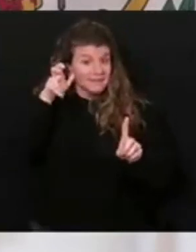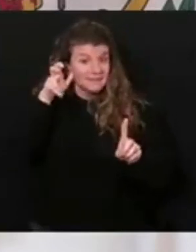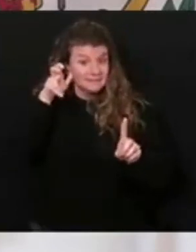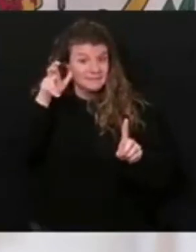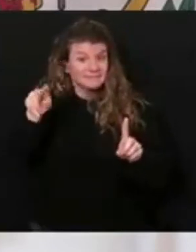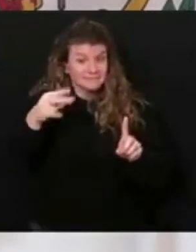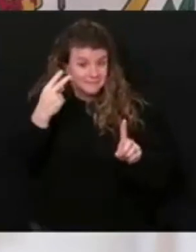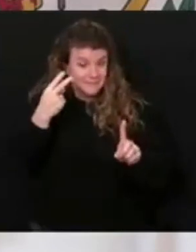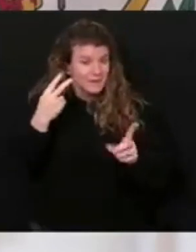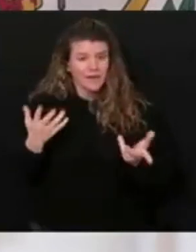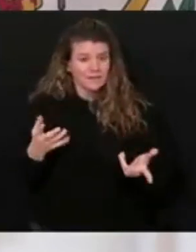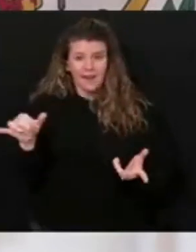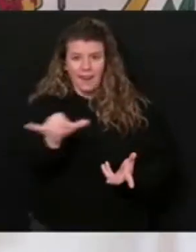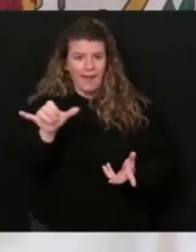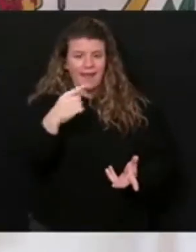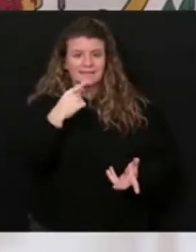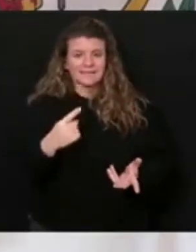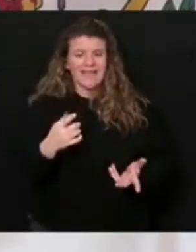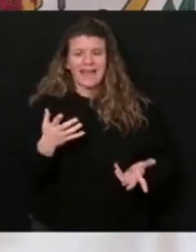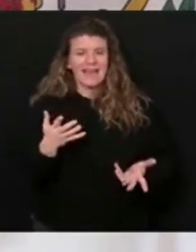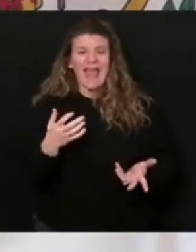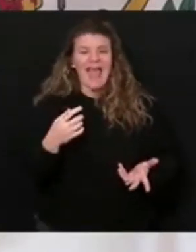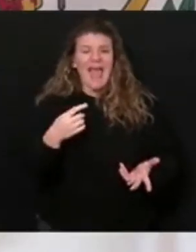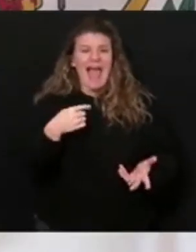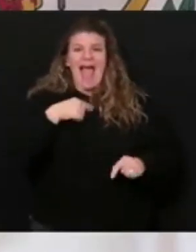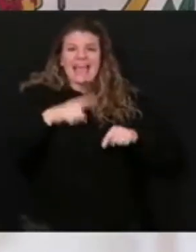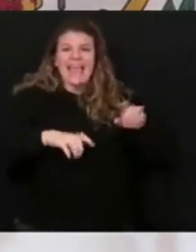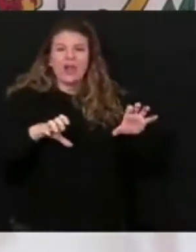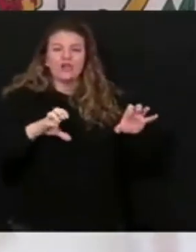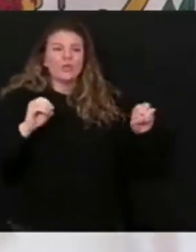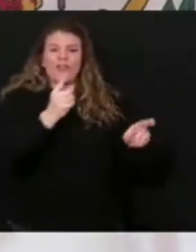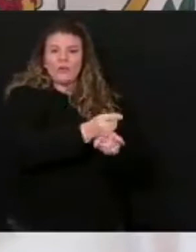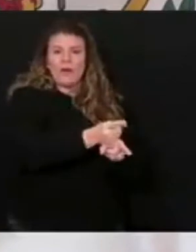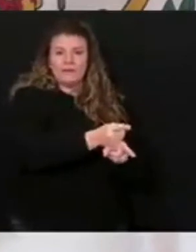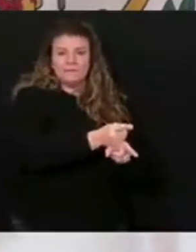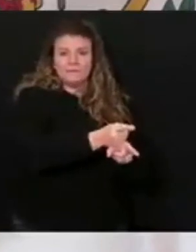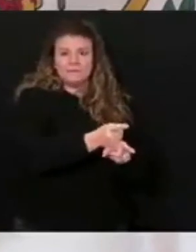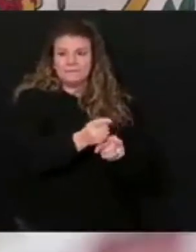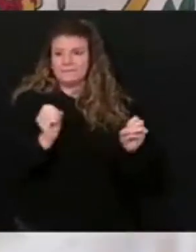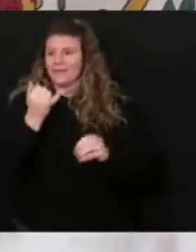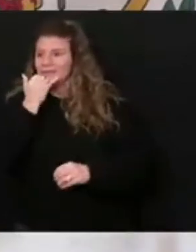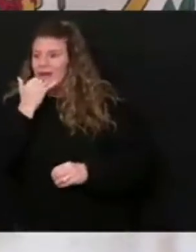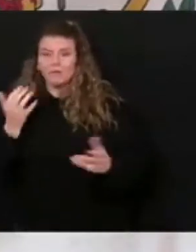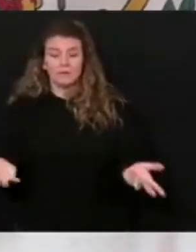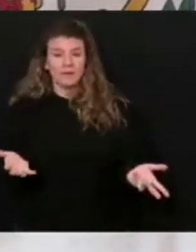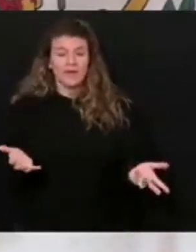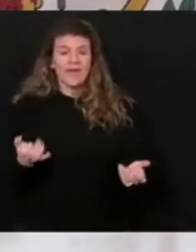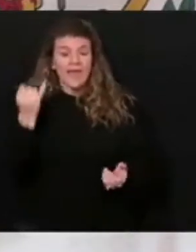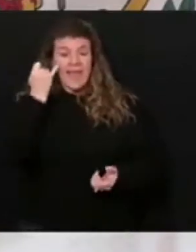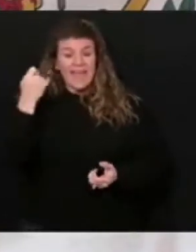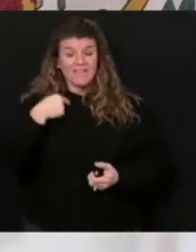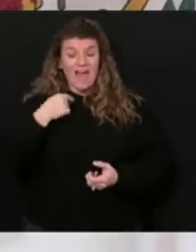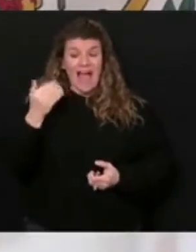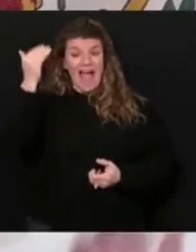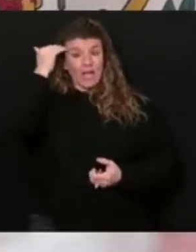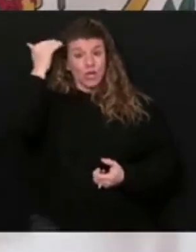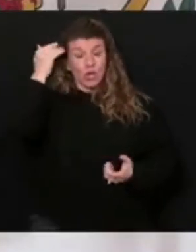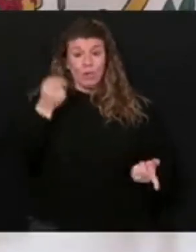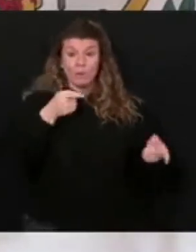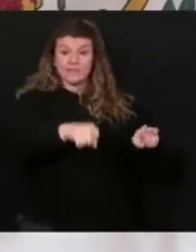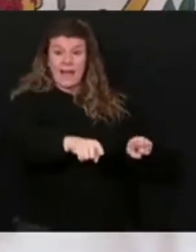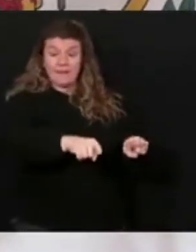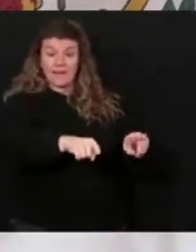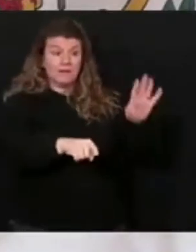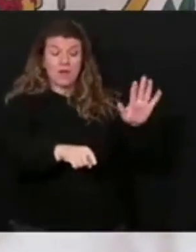Because I just said, you're damned if you do and damned if you don't. If you knew what was going on with the Greenbrier, that's one thing, we shouldn't